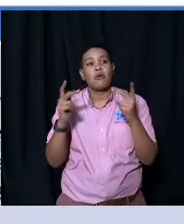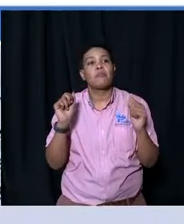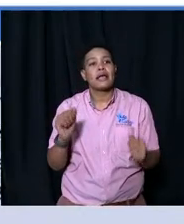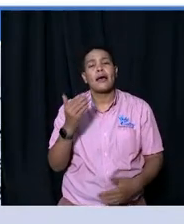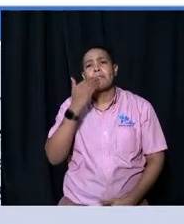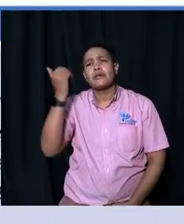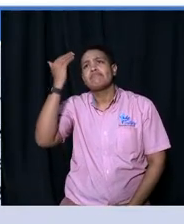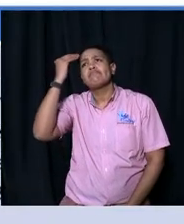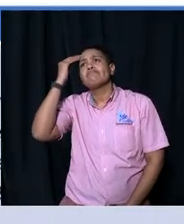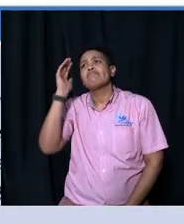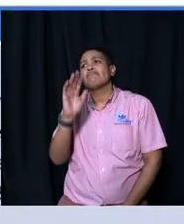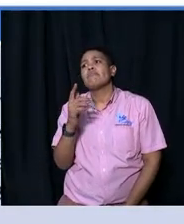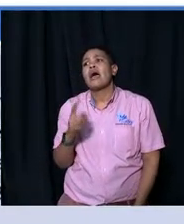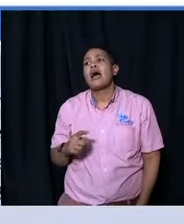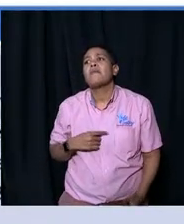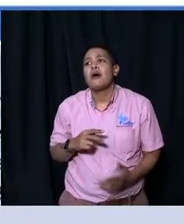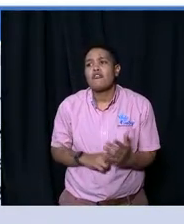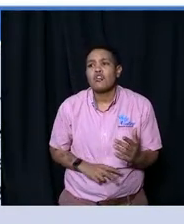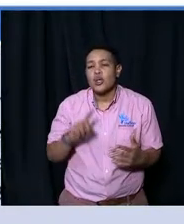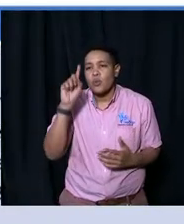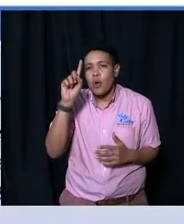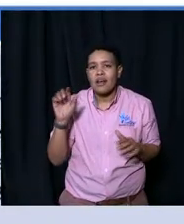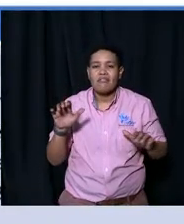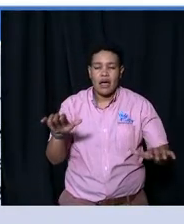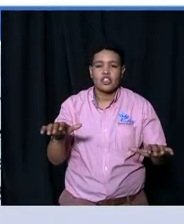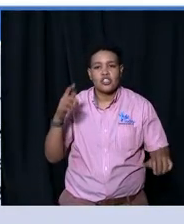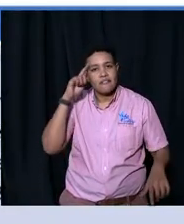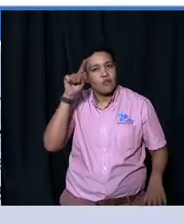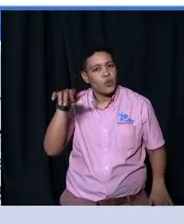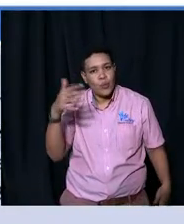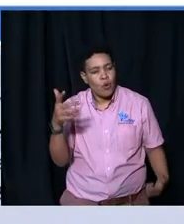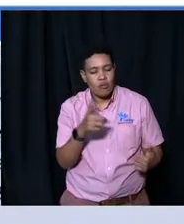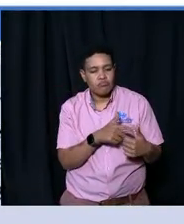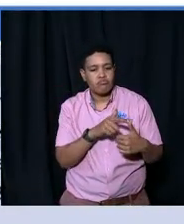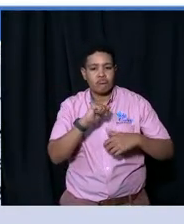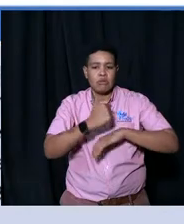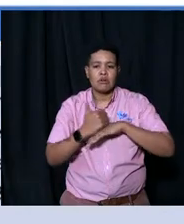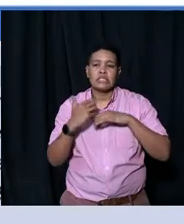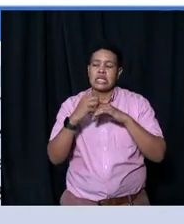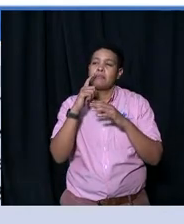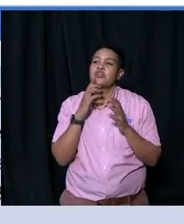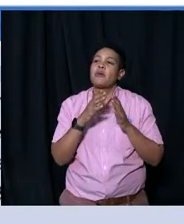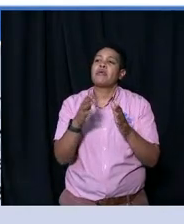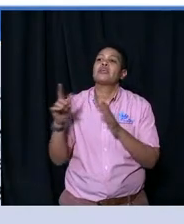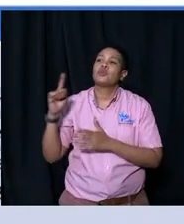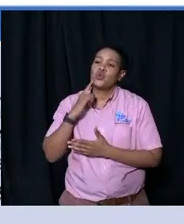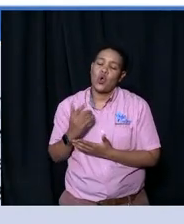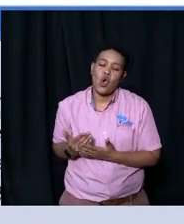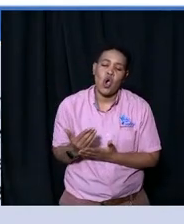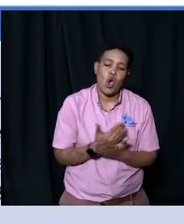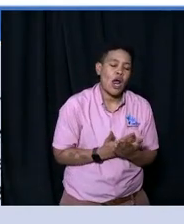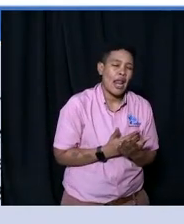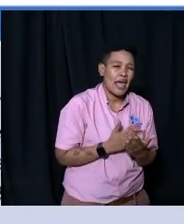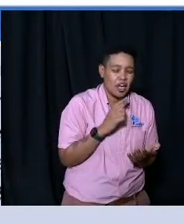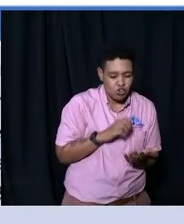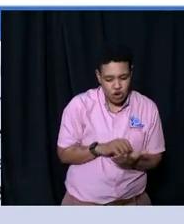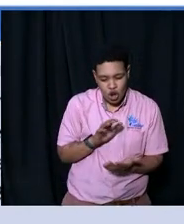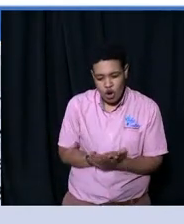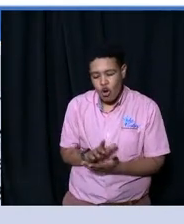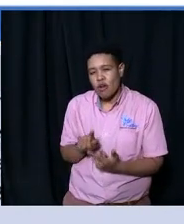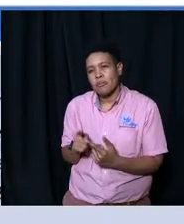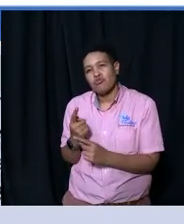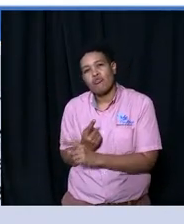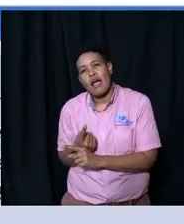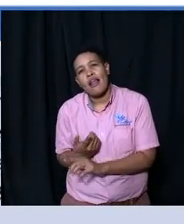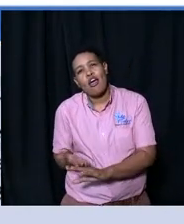better informed. I'll just read one of these actions for you, and that would be to establish a mechanism to collect, record, and regularly